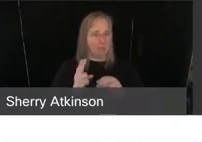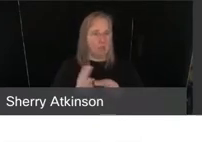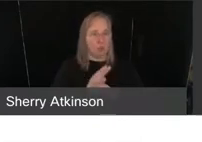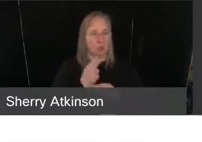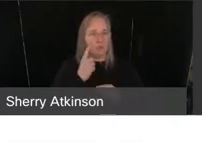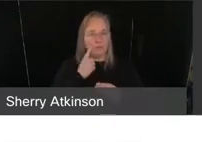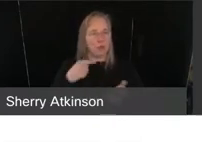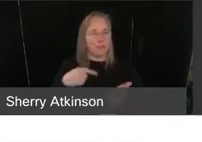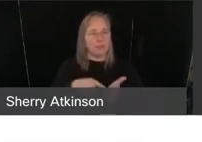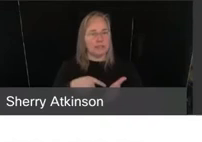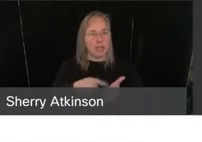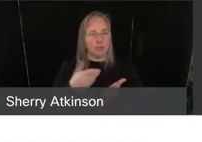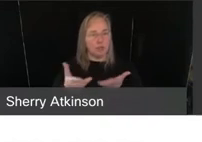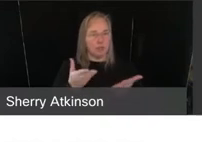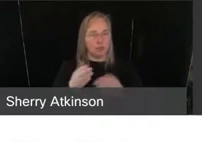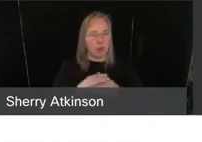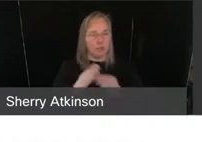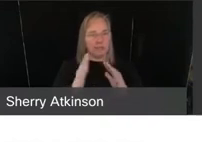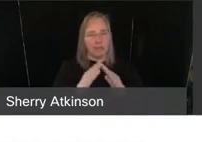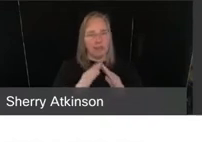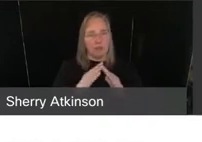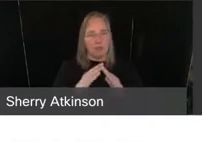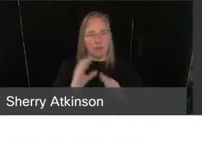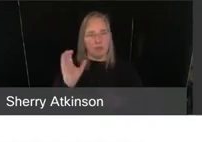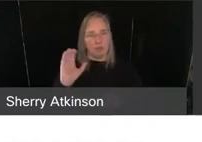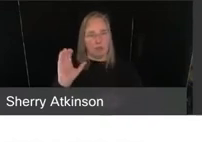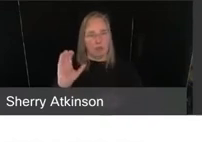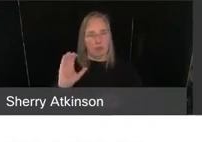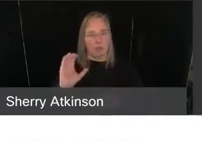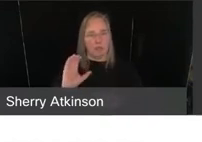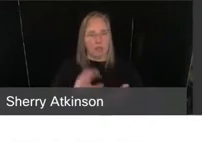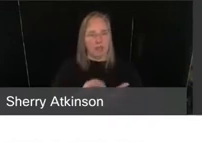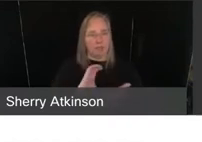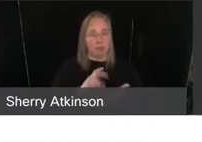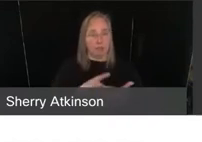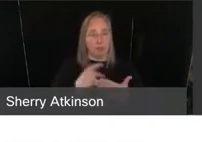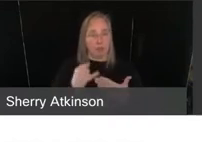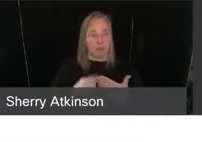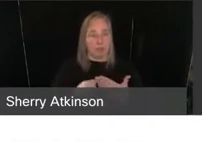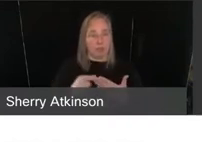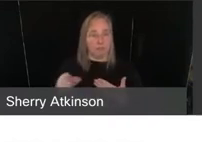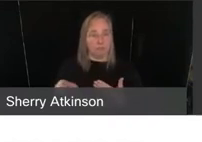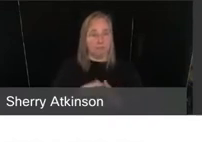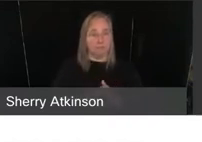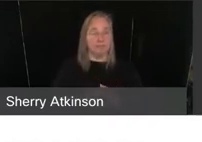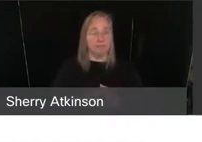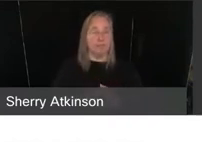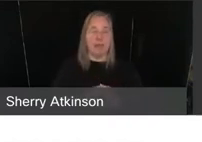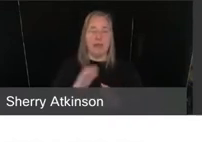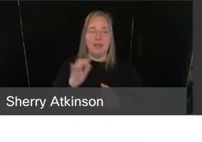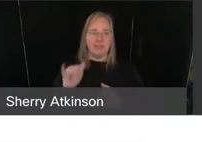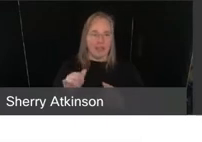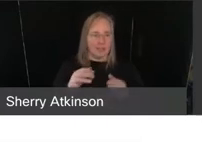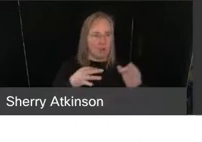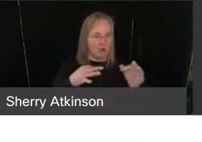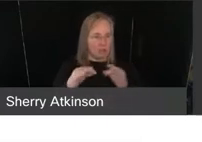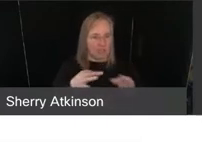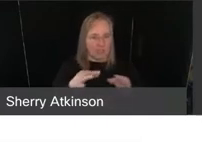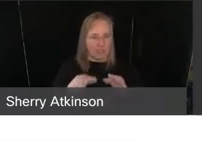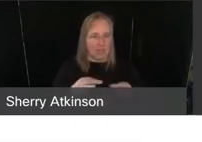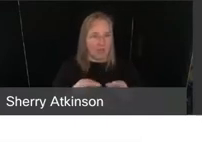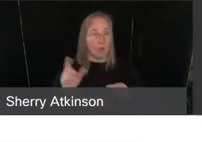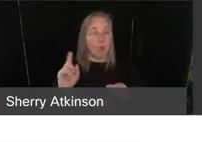debt service on downtown Columbia capital projects. And this is articulated in